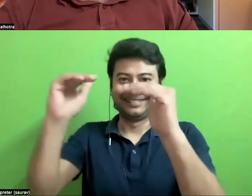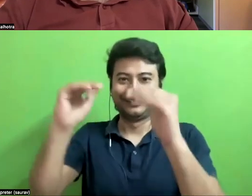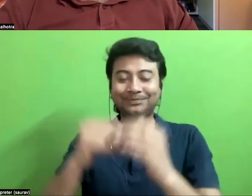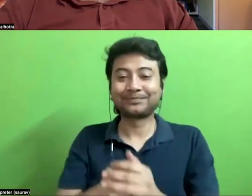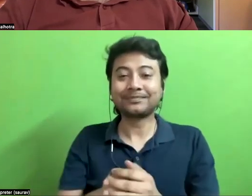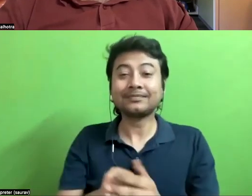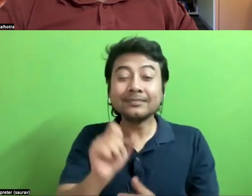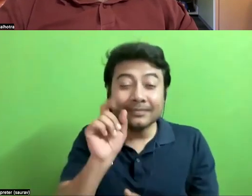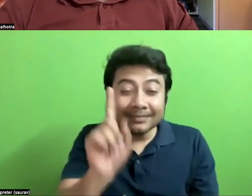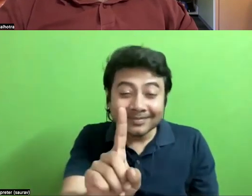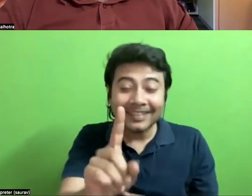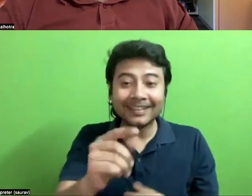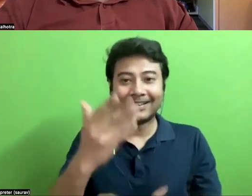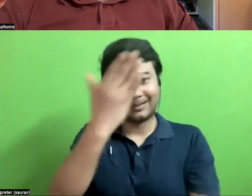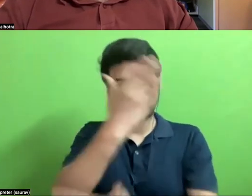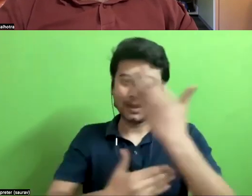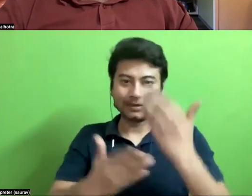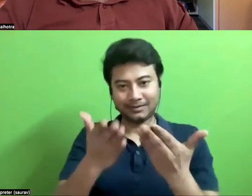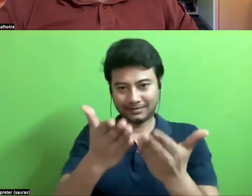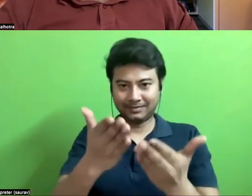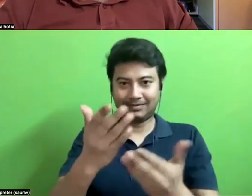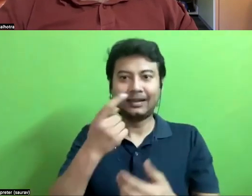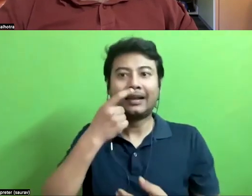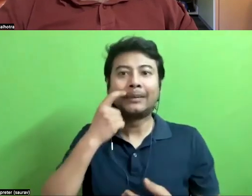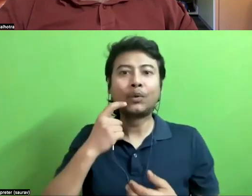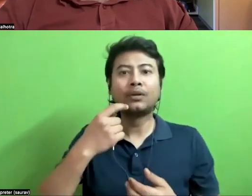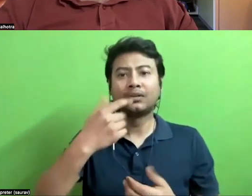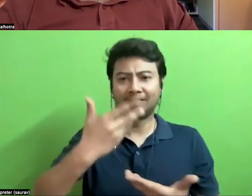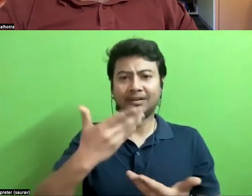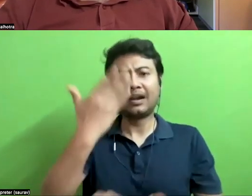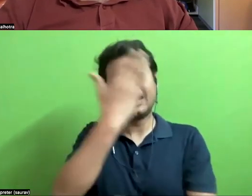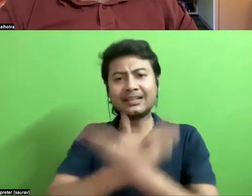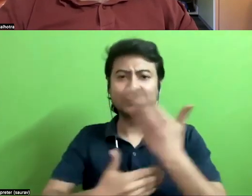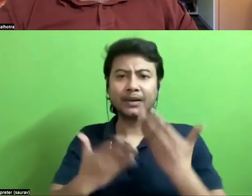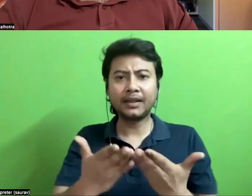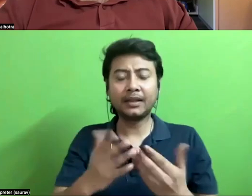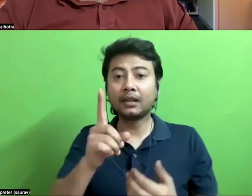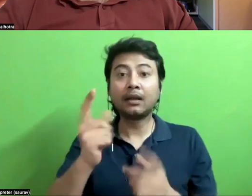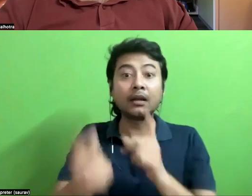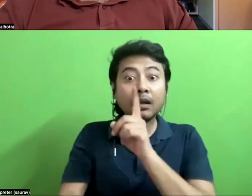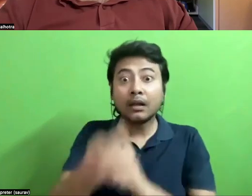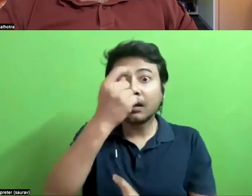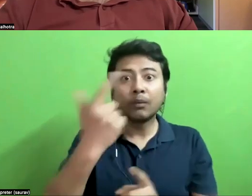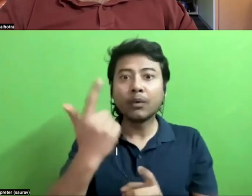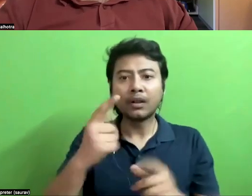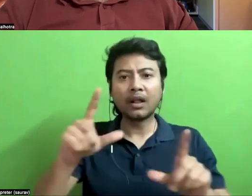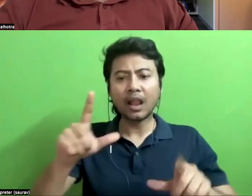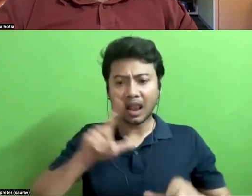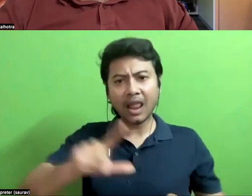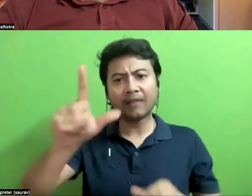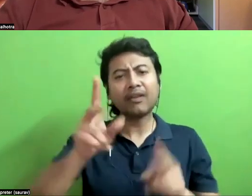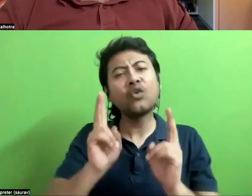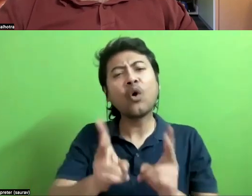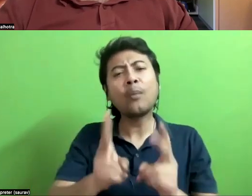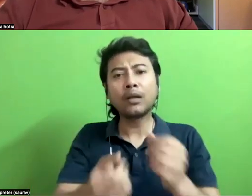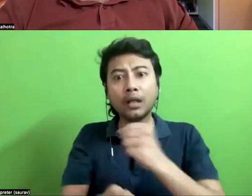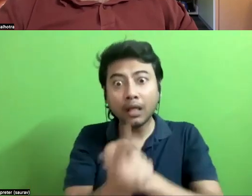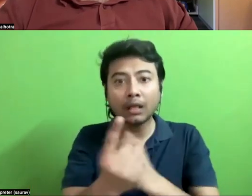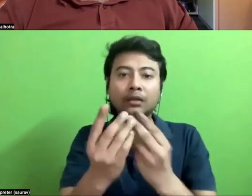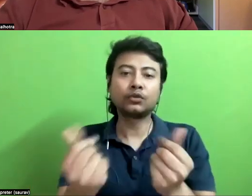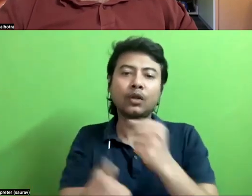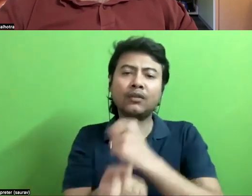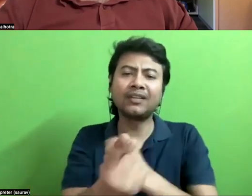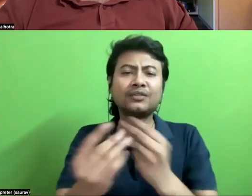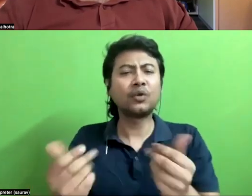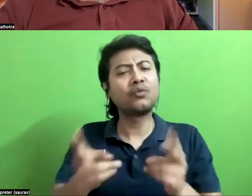realized is that life is about problem solving in various situations. For example, I know that when I was a kid, a lot of people used to say Nipun cannot